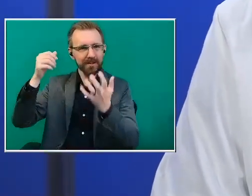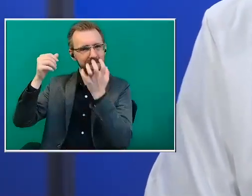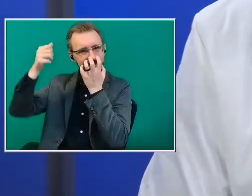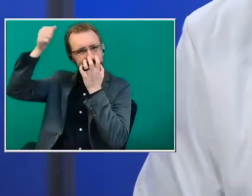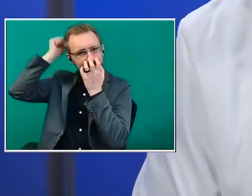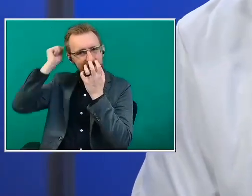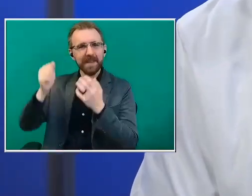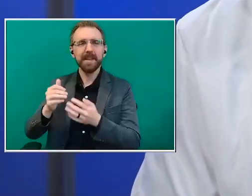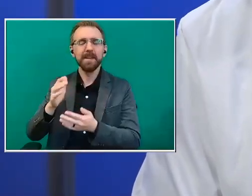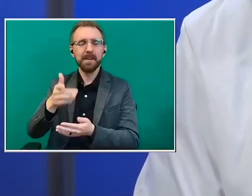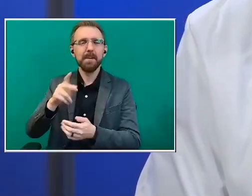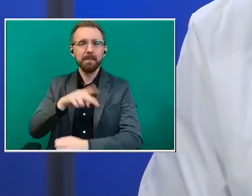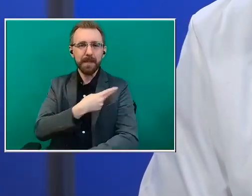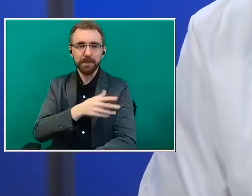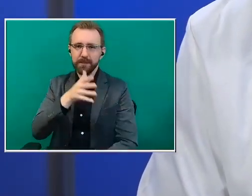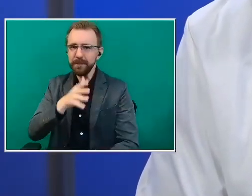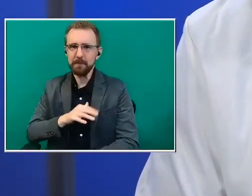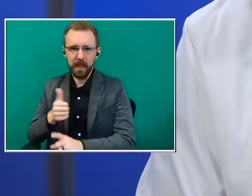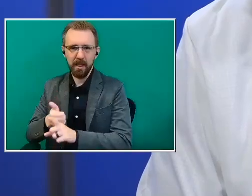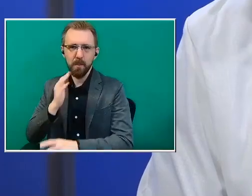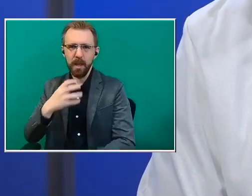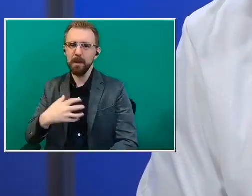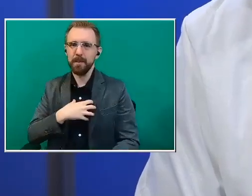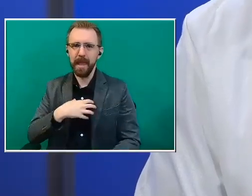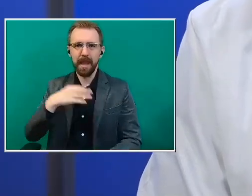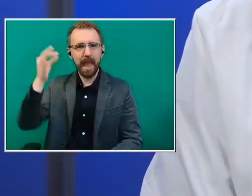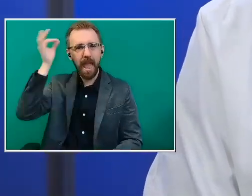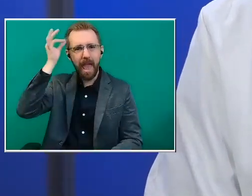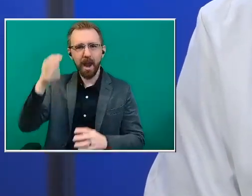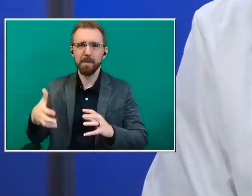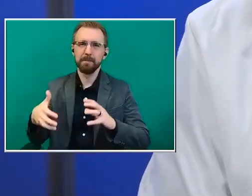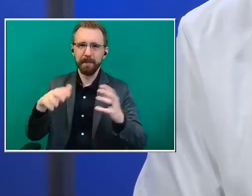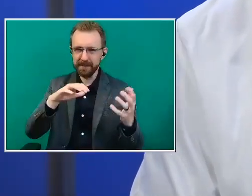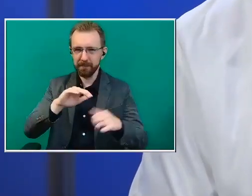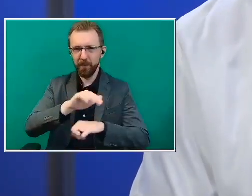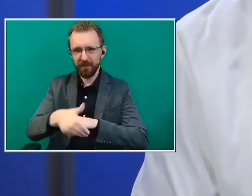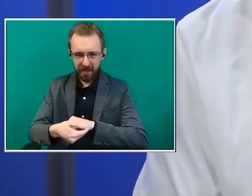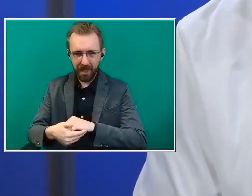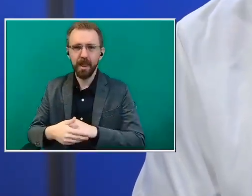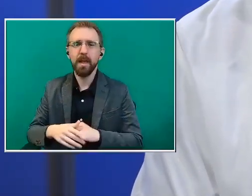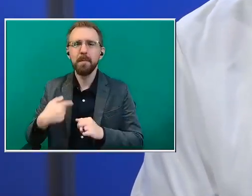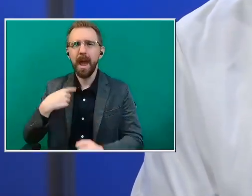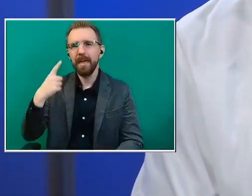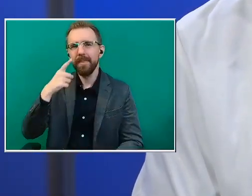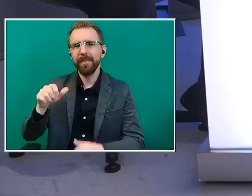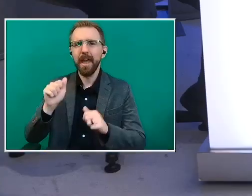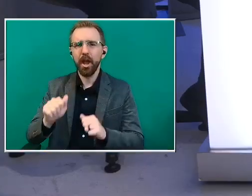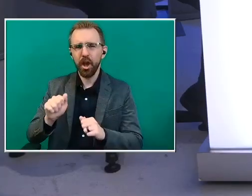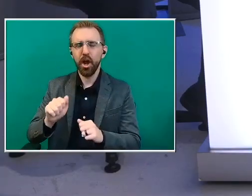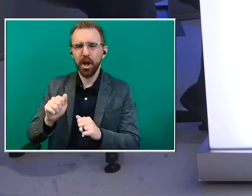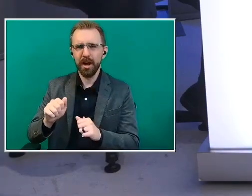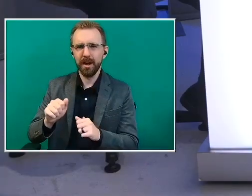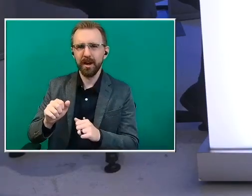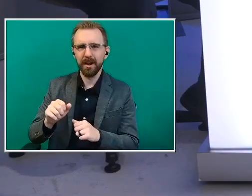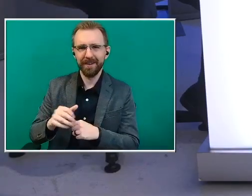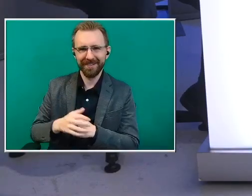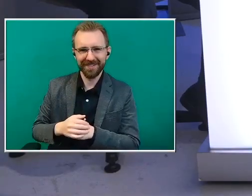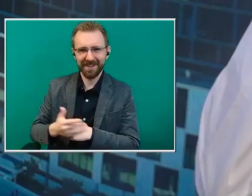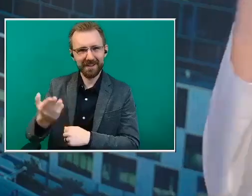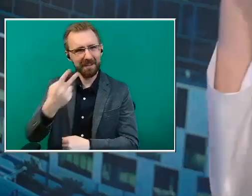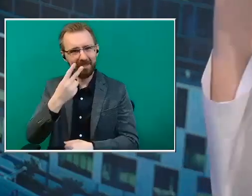would complain that their head gets all messed up at nighttime. But I think the equipment discomfort. Look at that. Yeah, and now. You